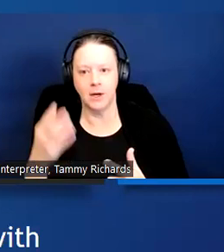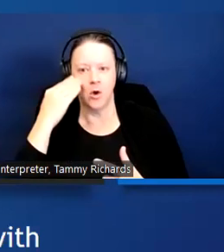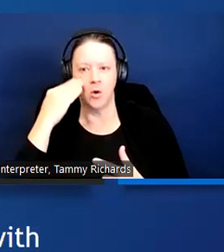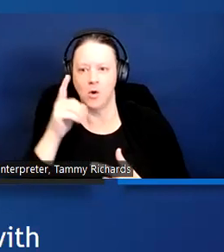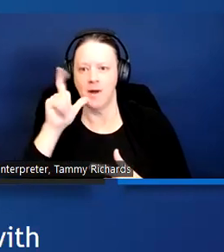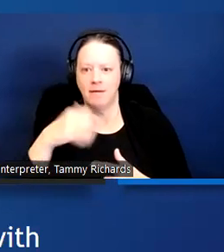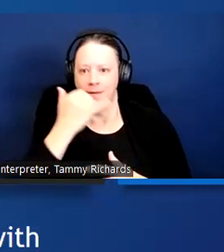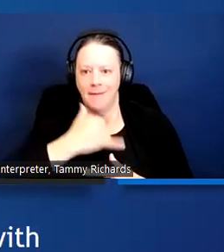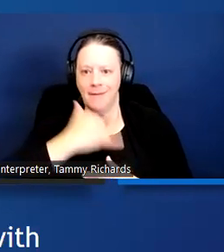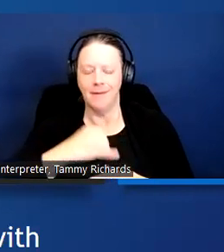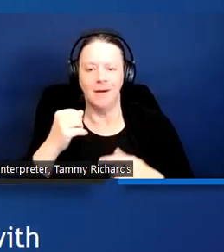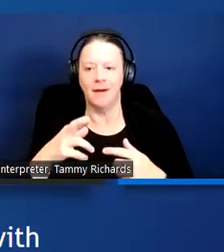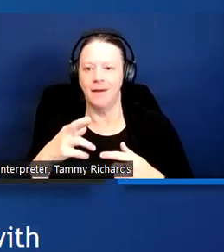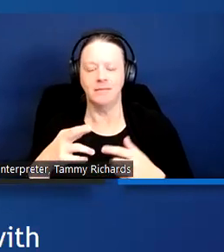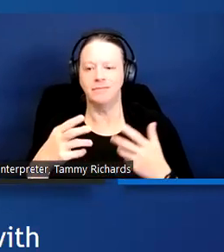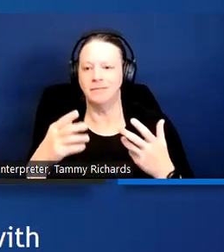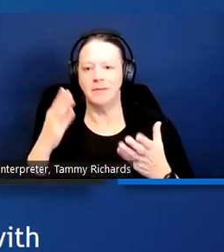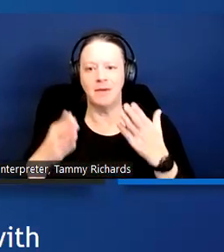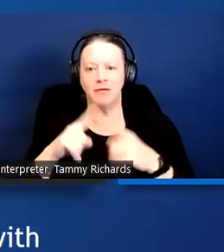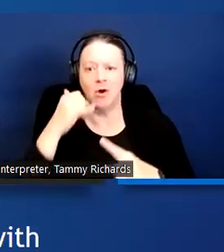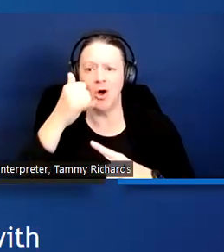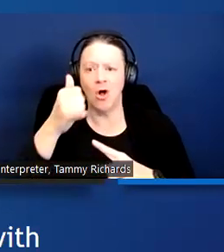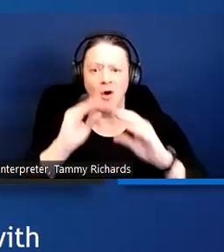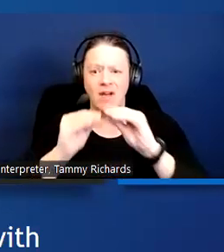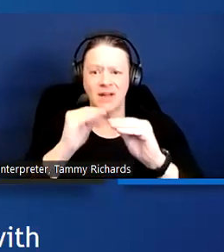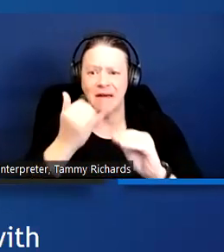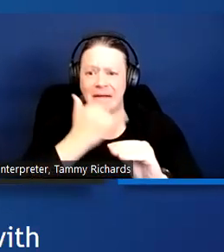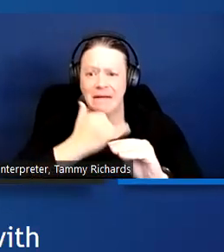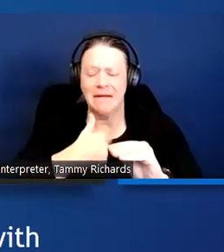send in a new one or call to try and get it fixed, that kind of